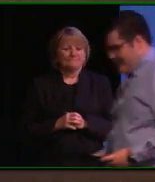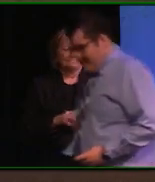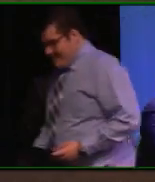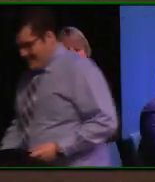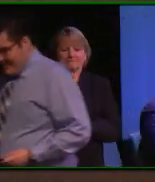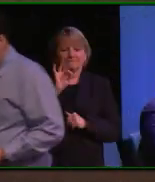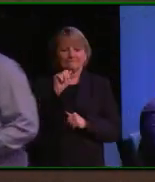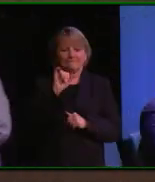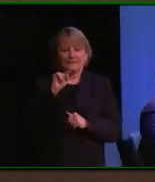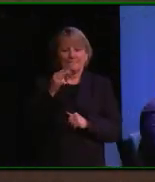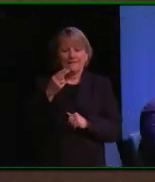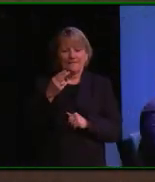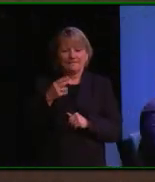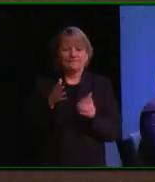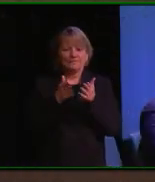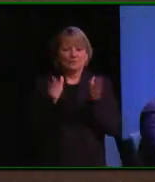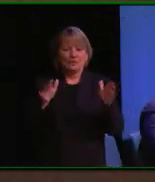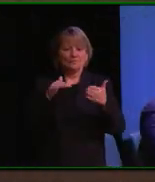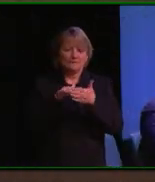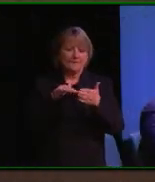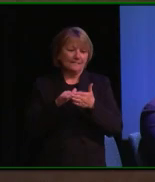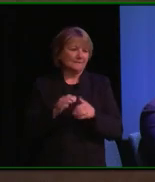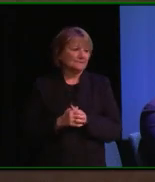Faith Dill, General Studies.